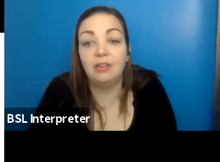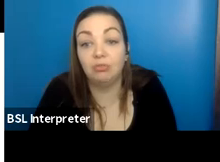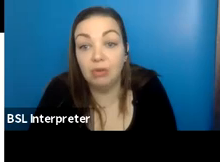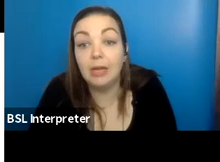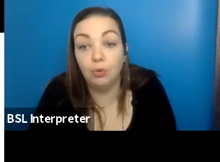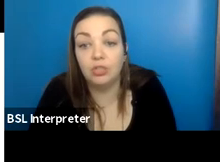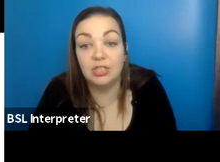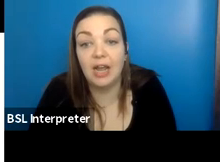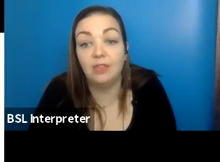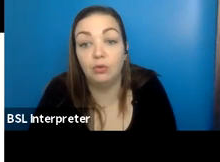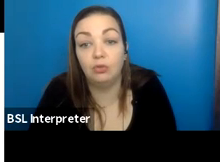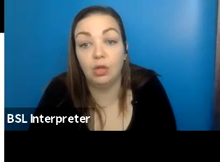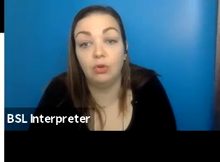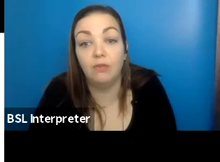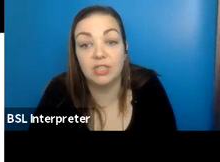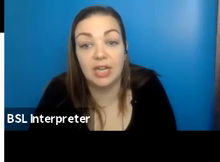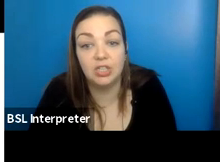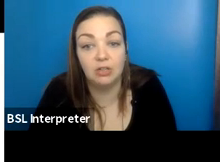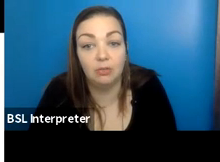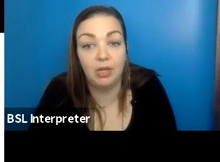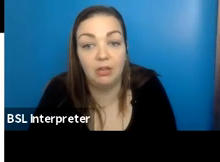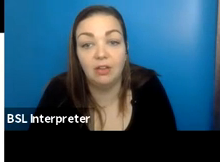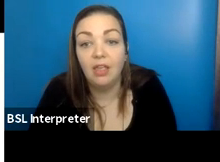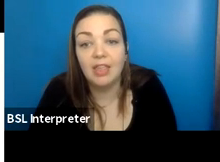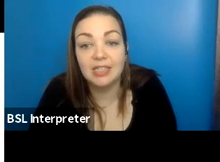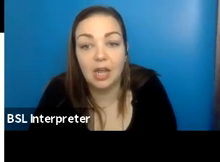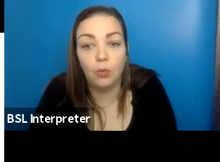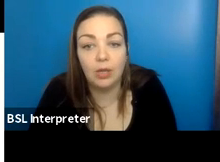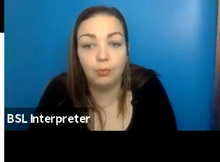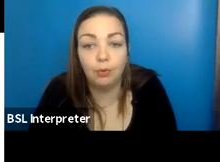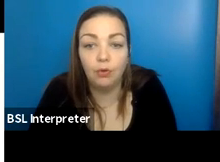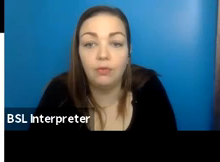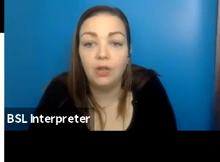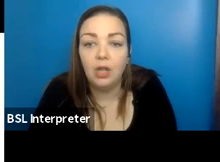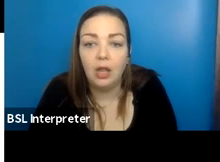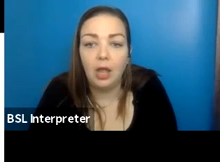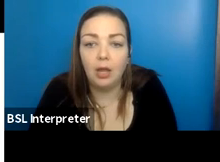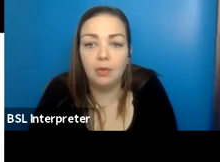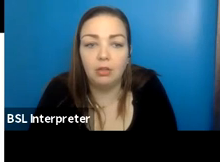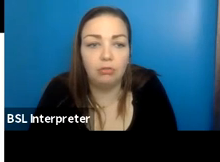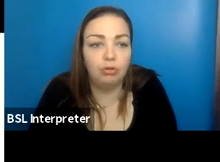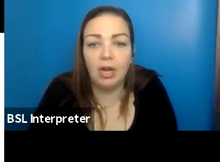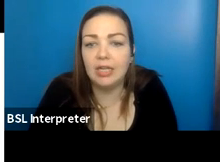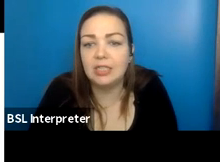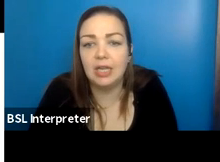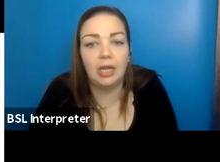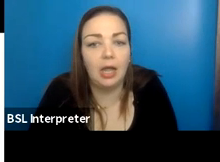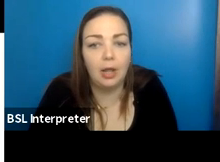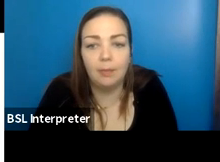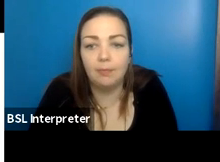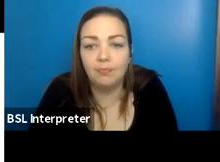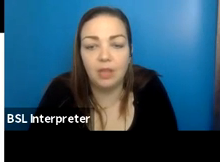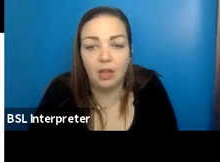leadership is it's really important to have those conversations, because that's how we improve, through